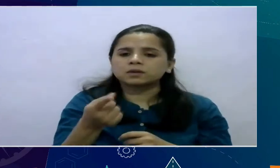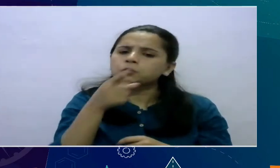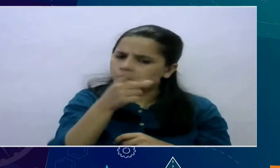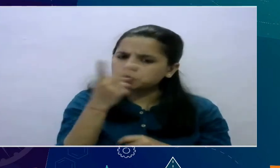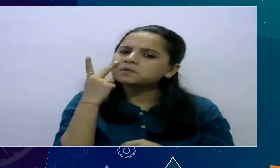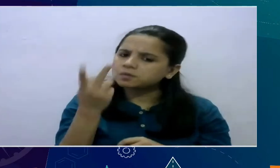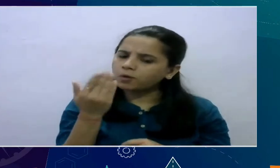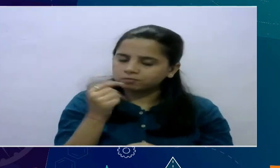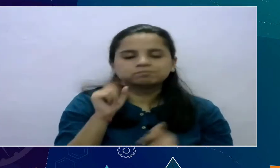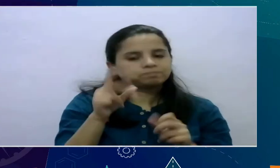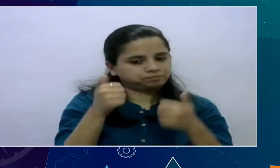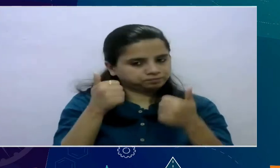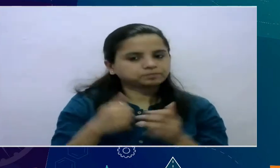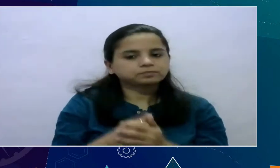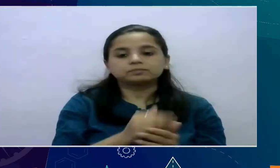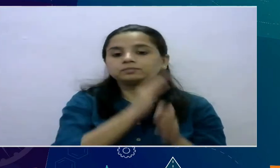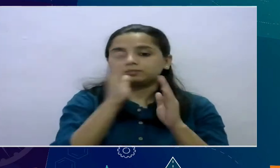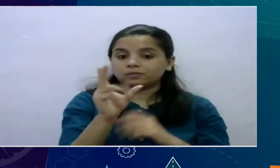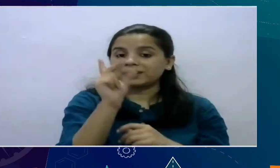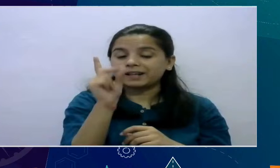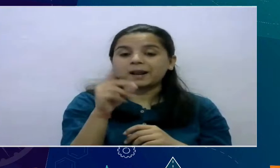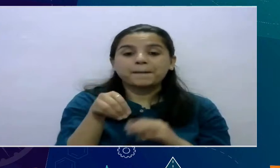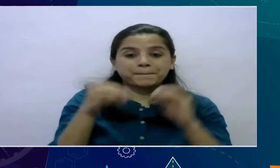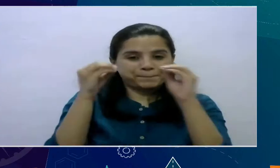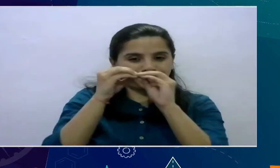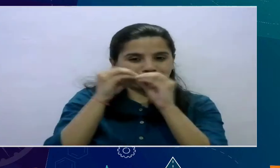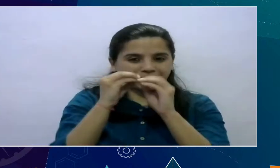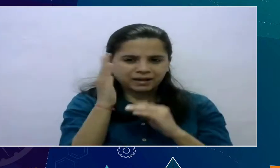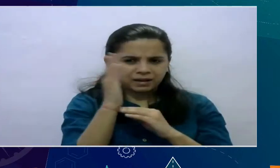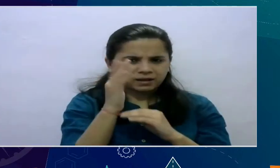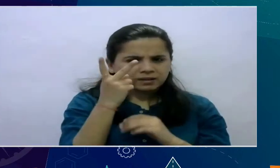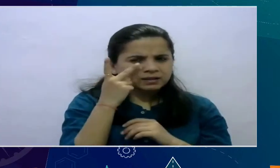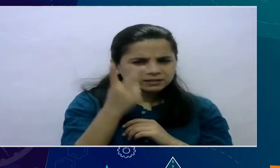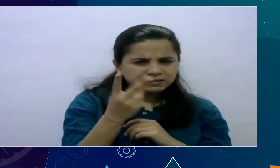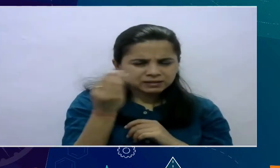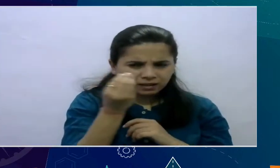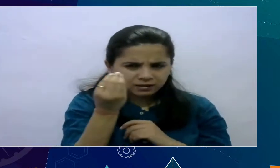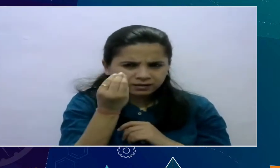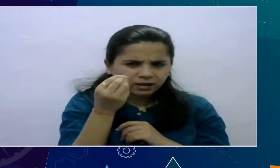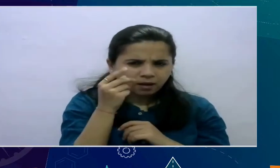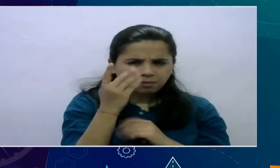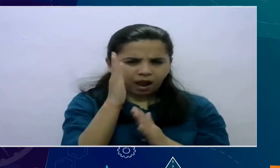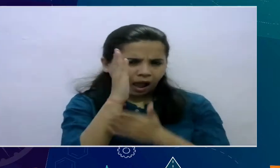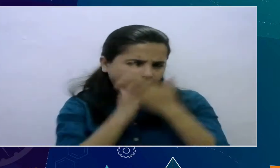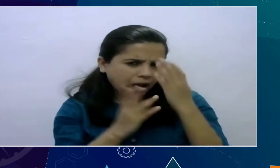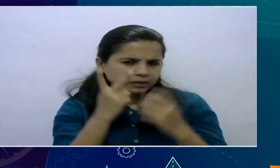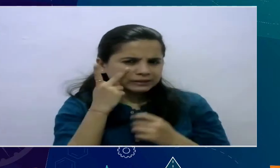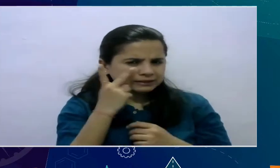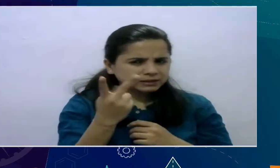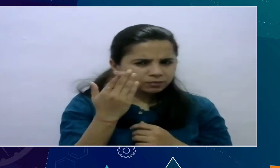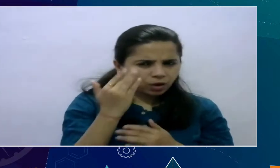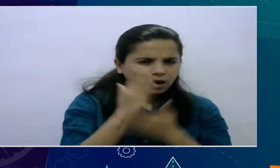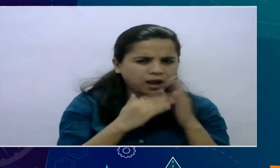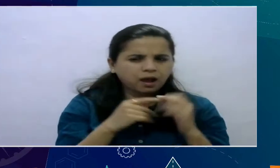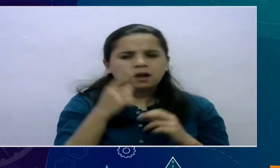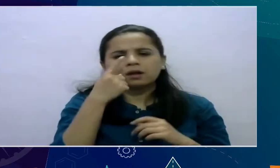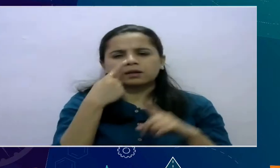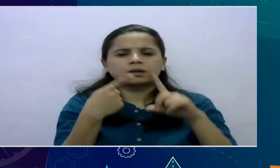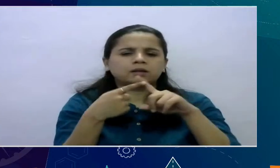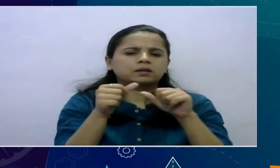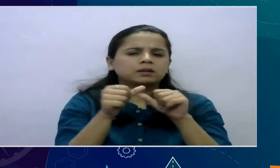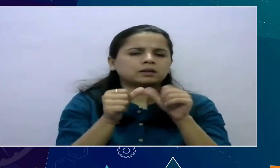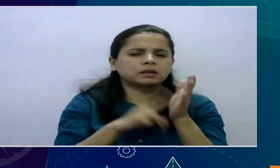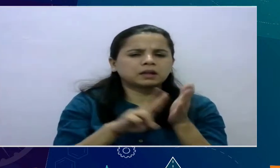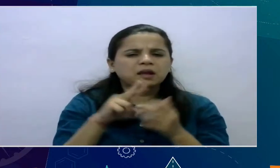right. Next, glass B. Can you see a little bit partially? Yes. Partially,